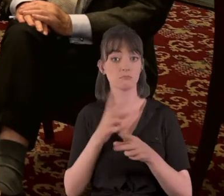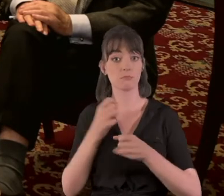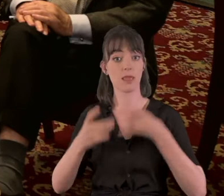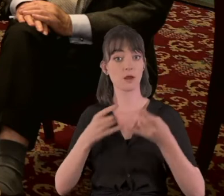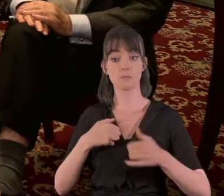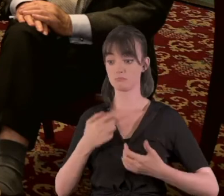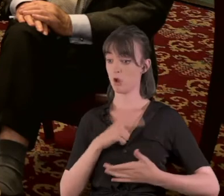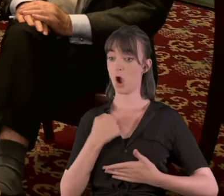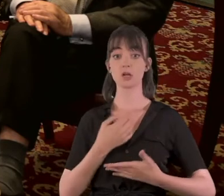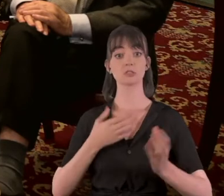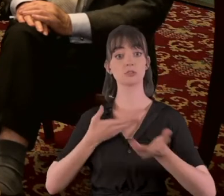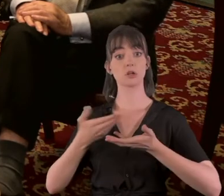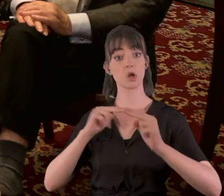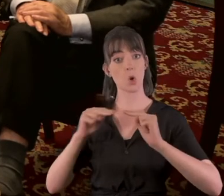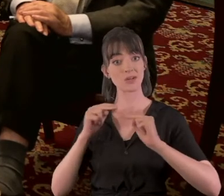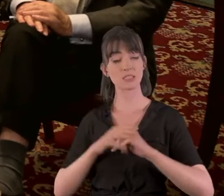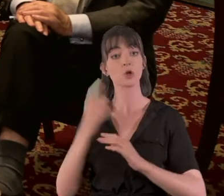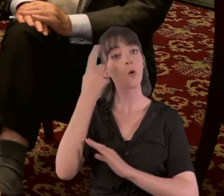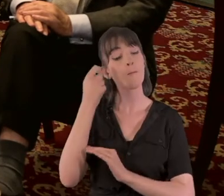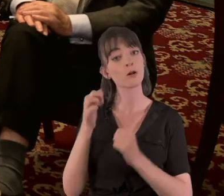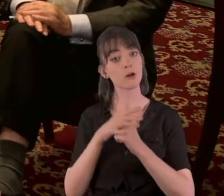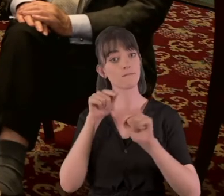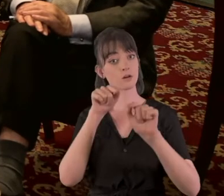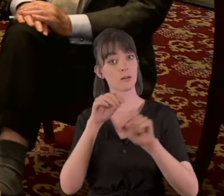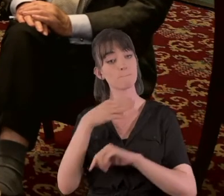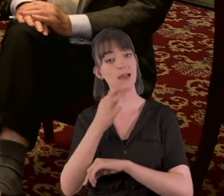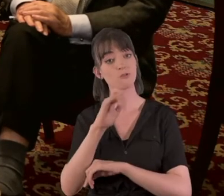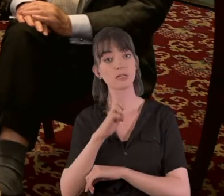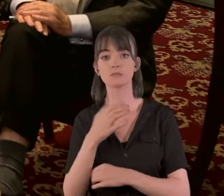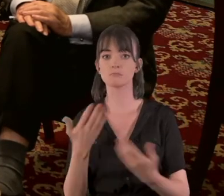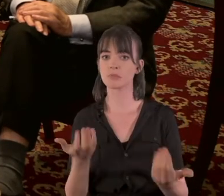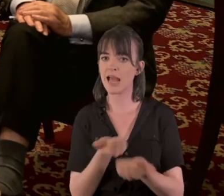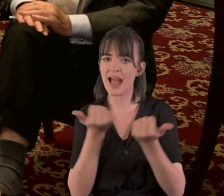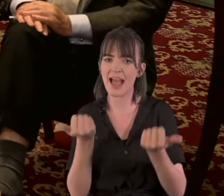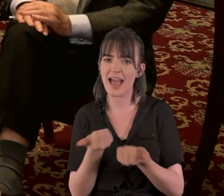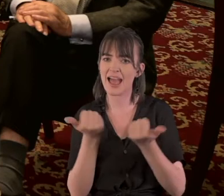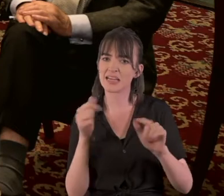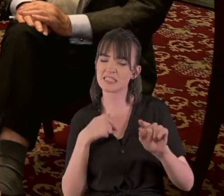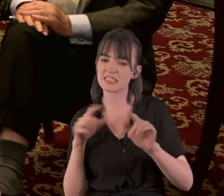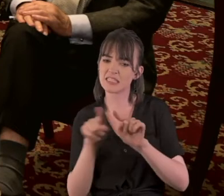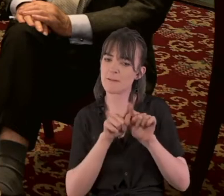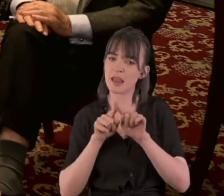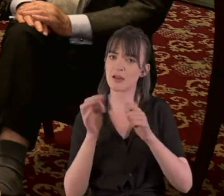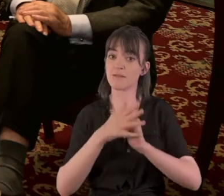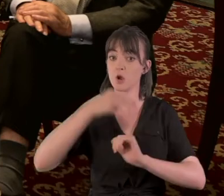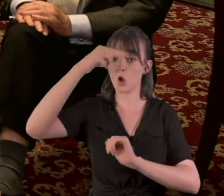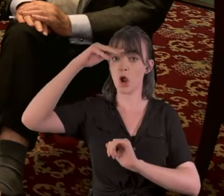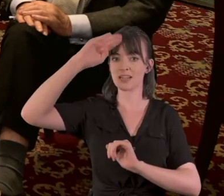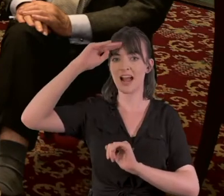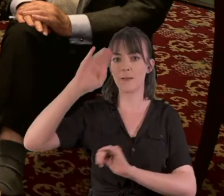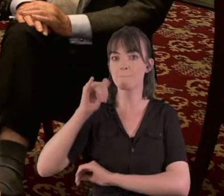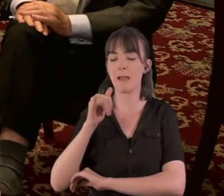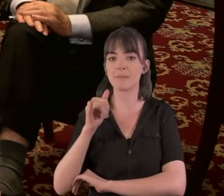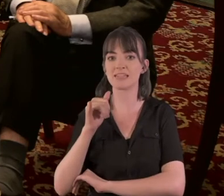perhaps where there was that when it came to Northern Ireland, that perhaps they thought they could collapse Northern Ireland, or